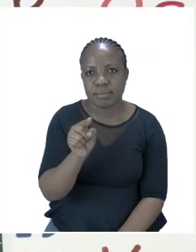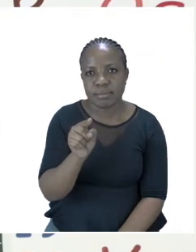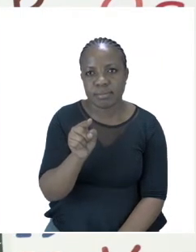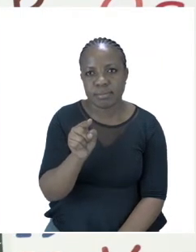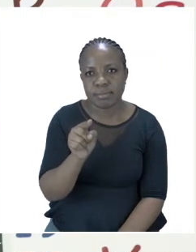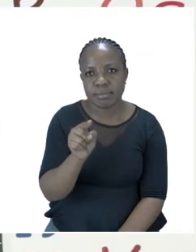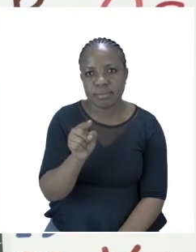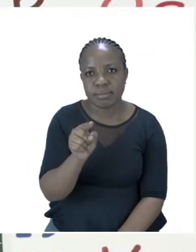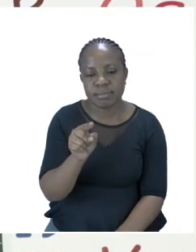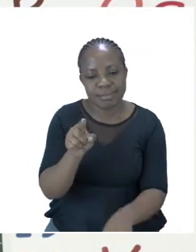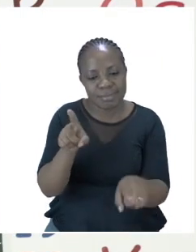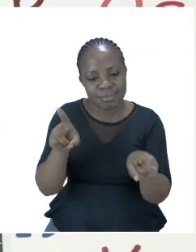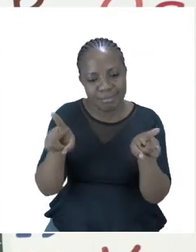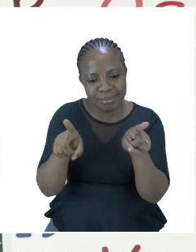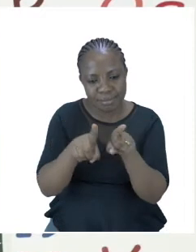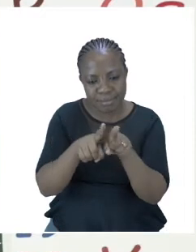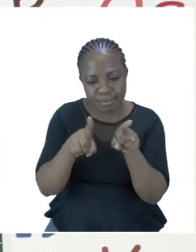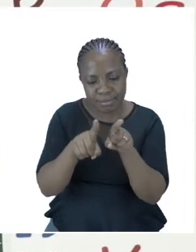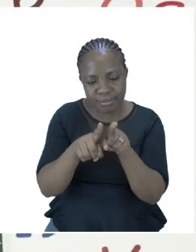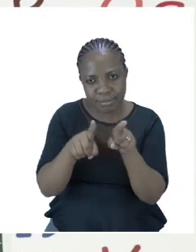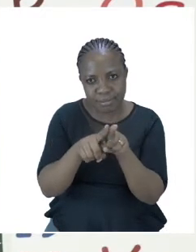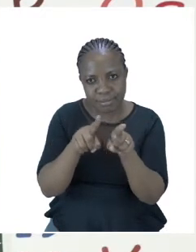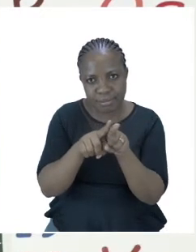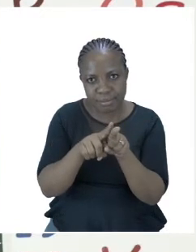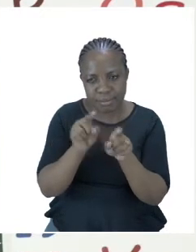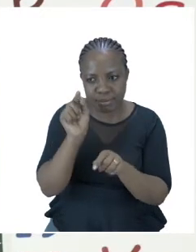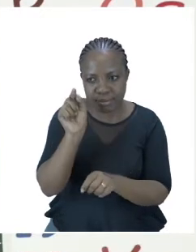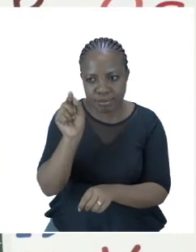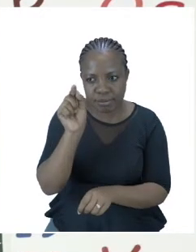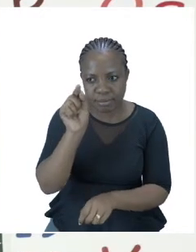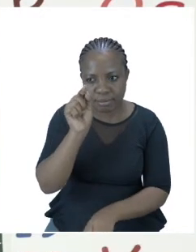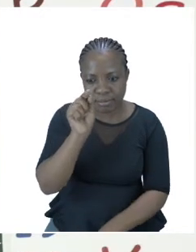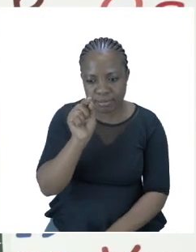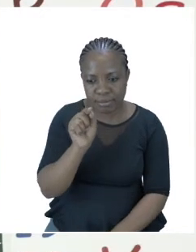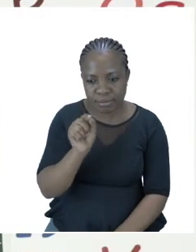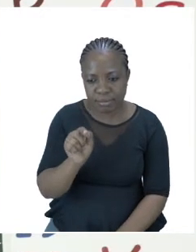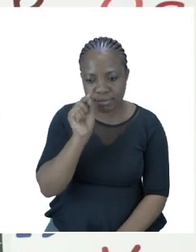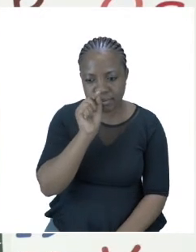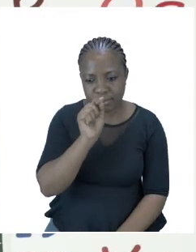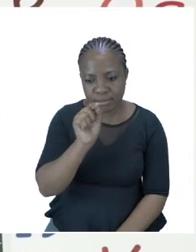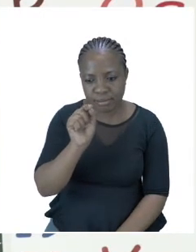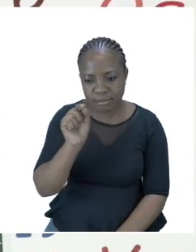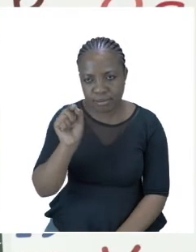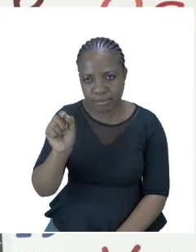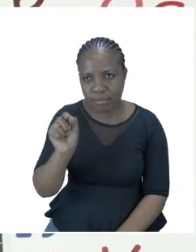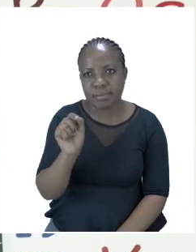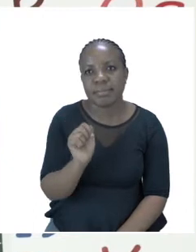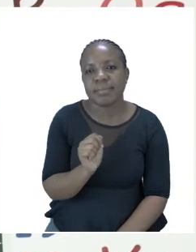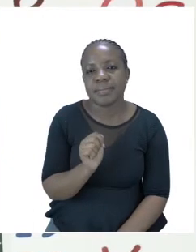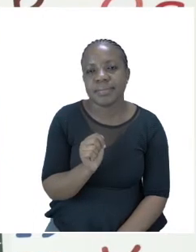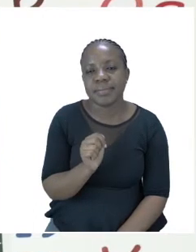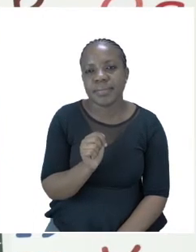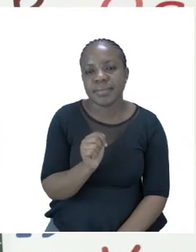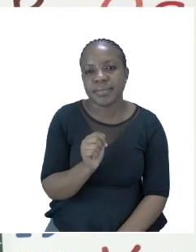the letter F go across, but for the big F, it's only in front. Let's